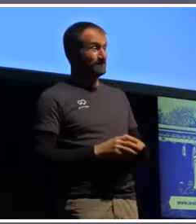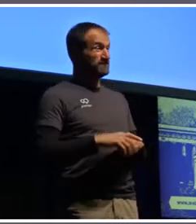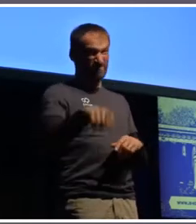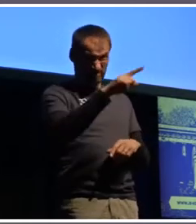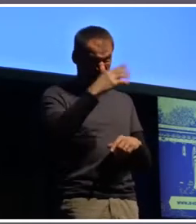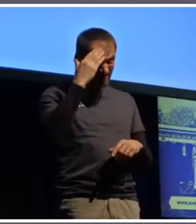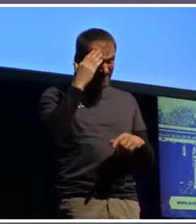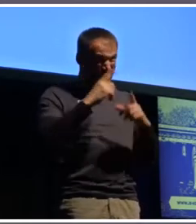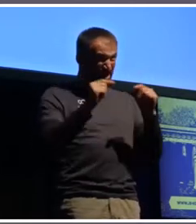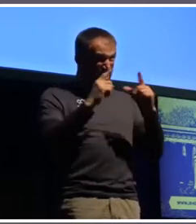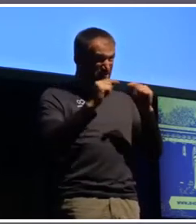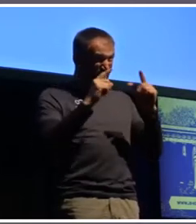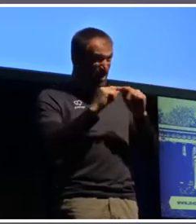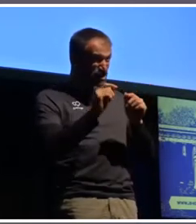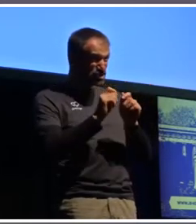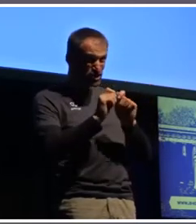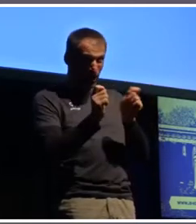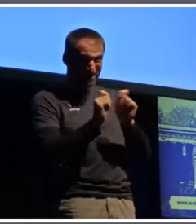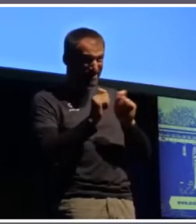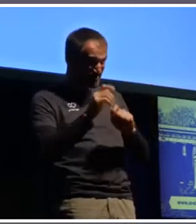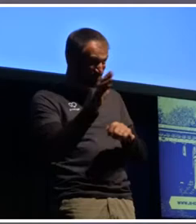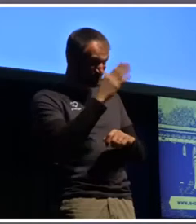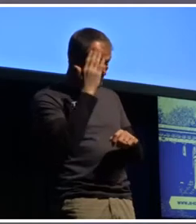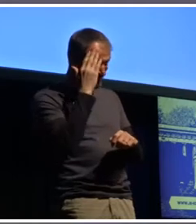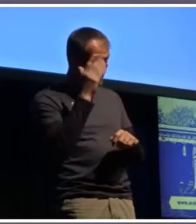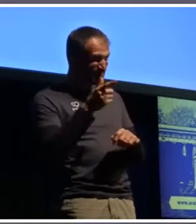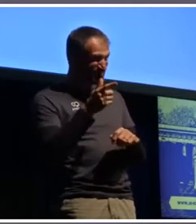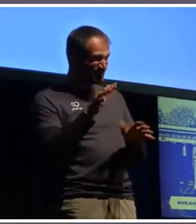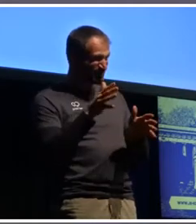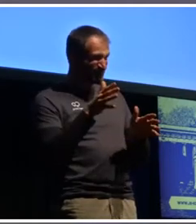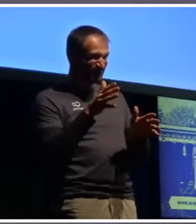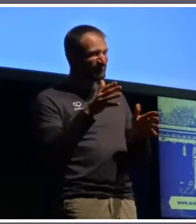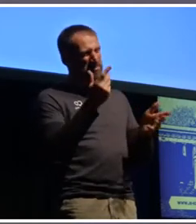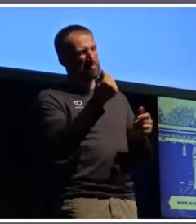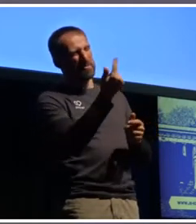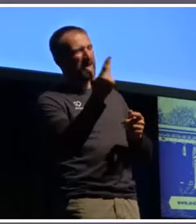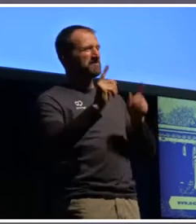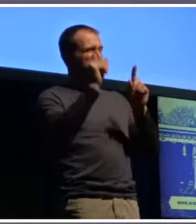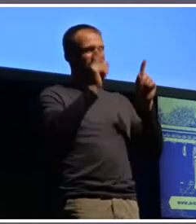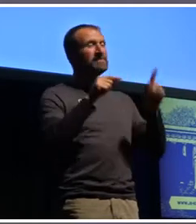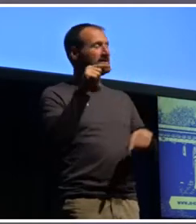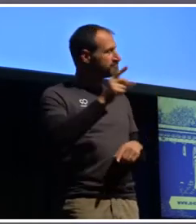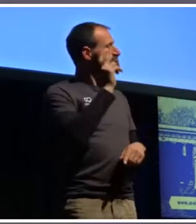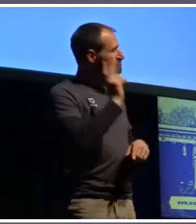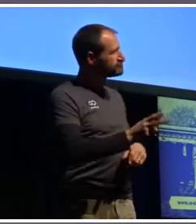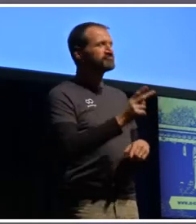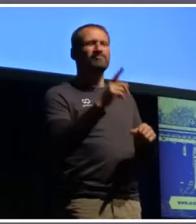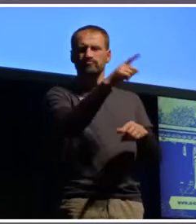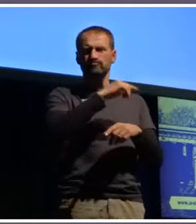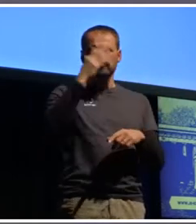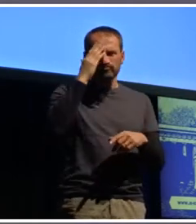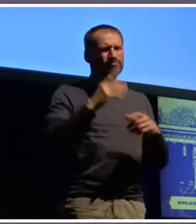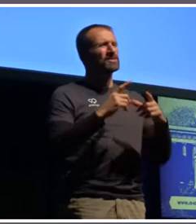got some hands in the air. Okay, all right. Well, this is a popular storytelling technique, and if you're familiar with Japanese, Korean, or